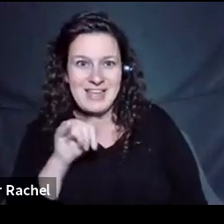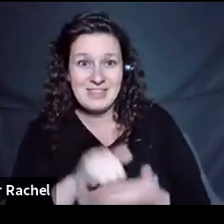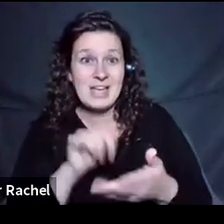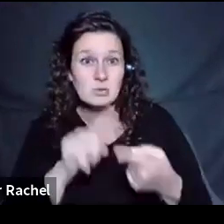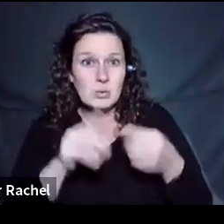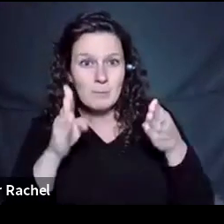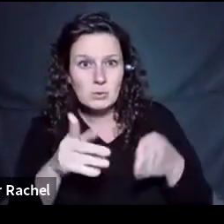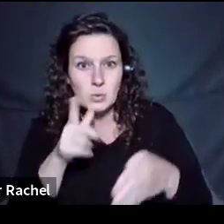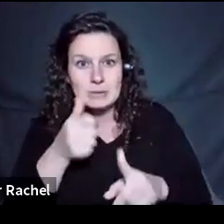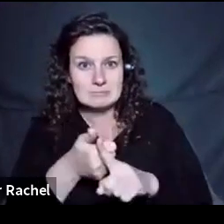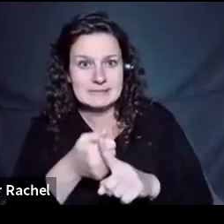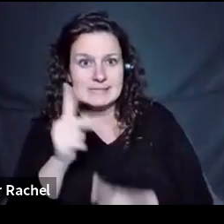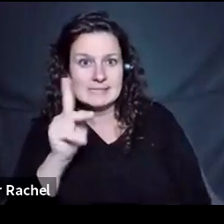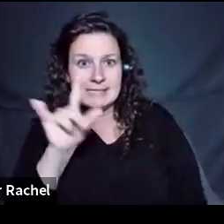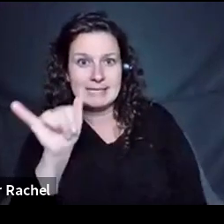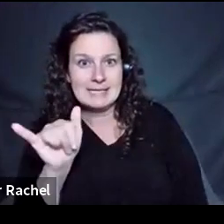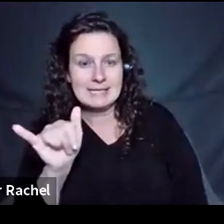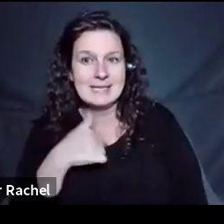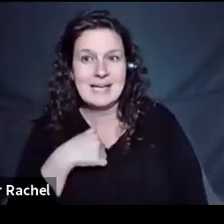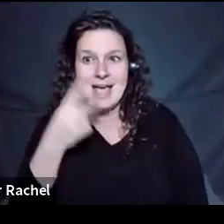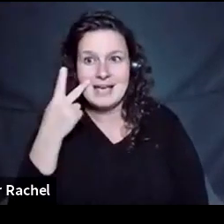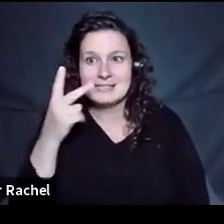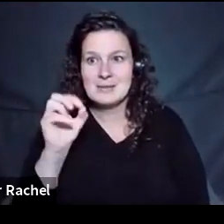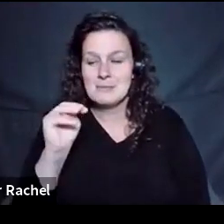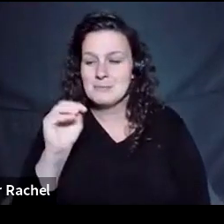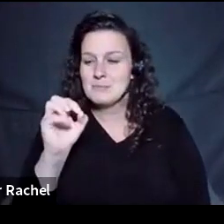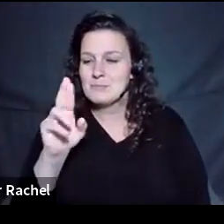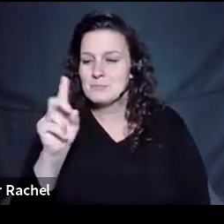kinky. I can see Mardana smiling a